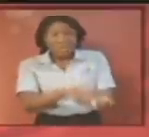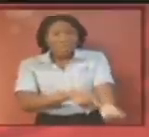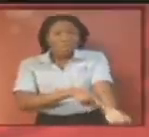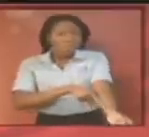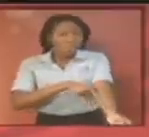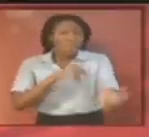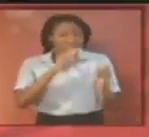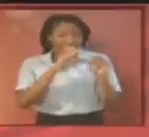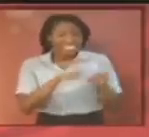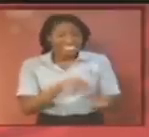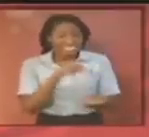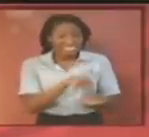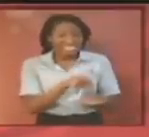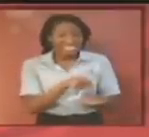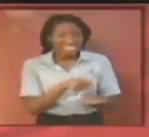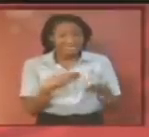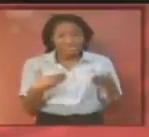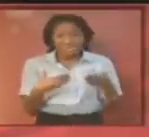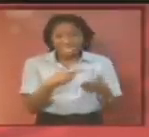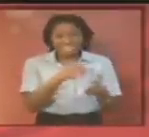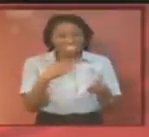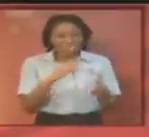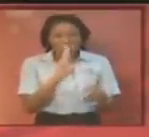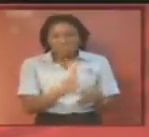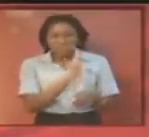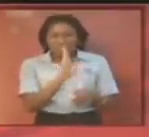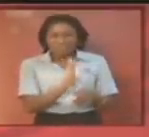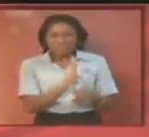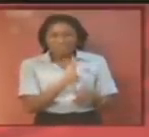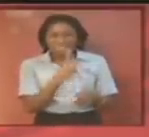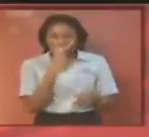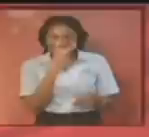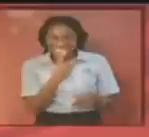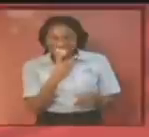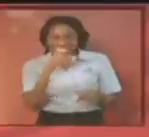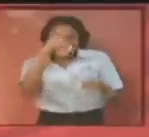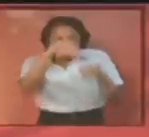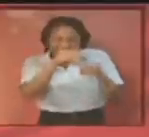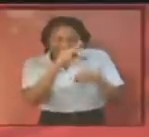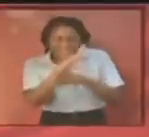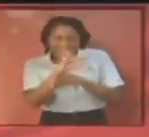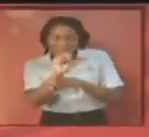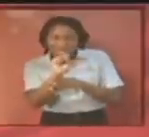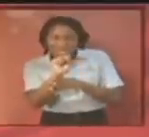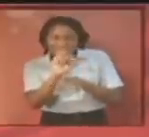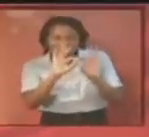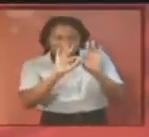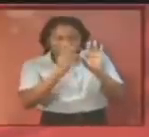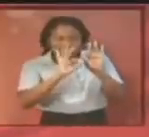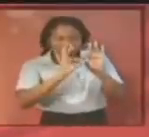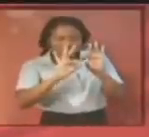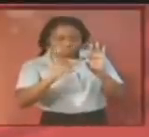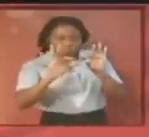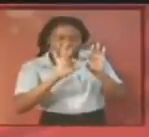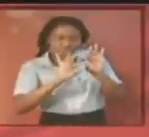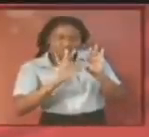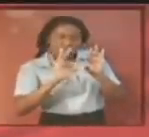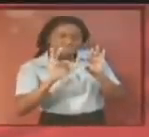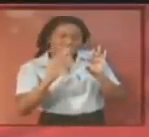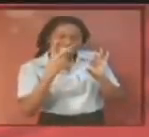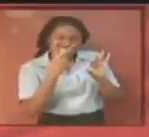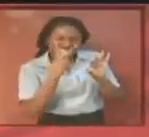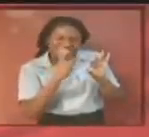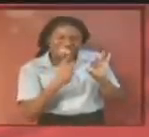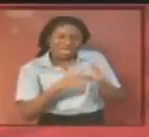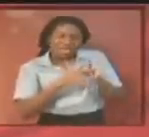that is a technique that reveals the detailed structure of the virus's genetic material. And it is the only way